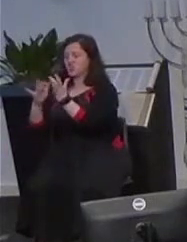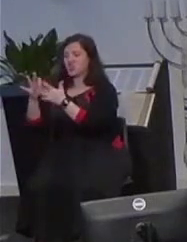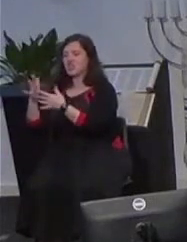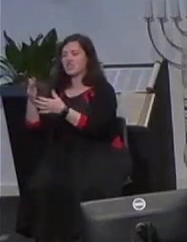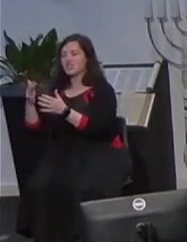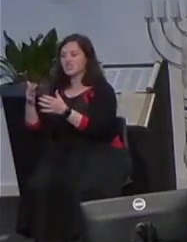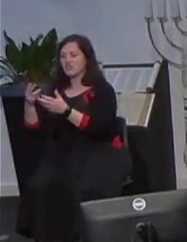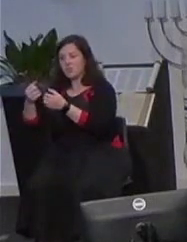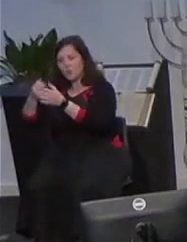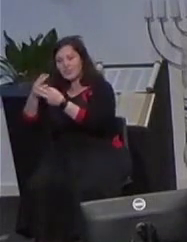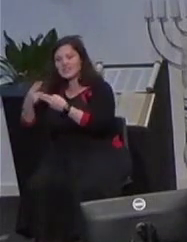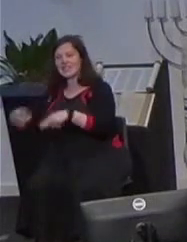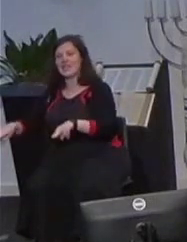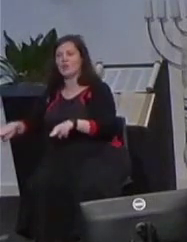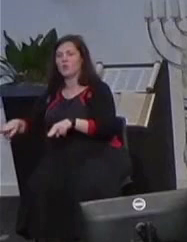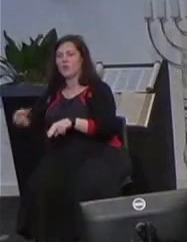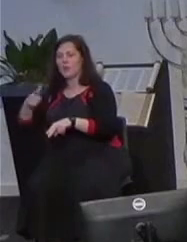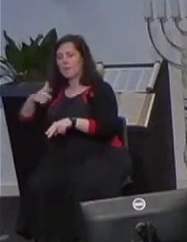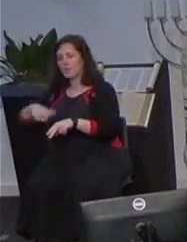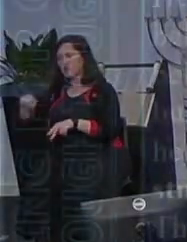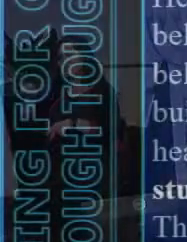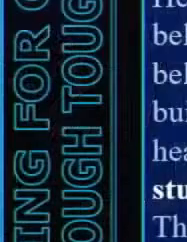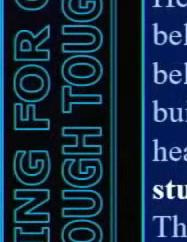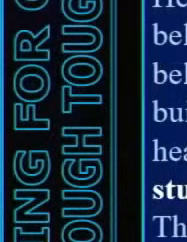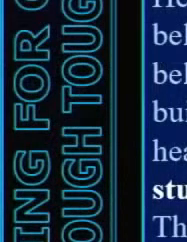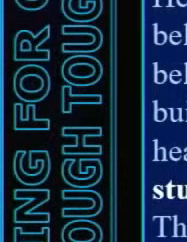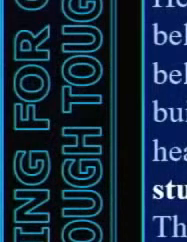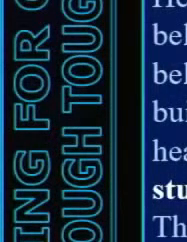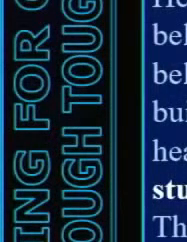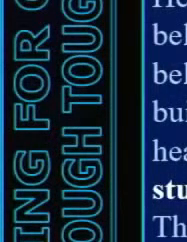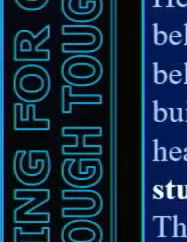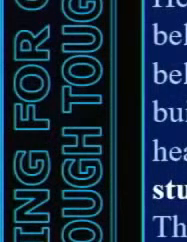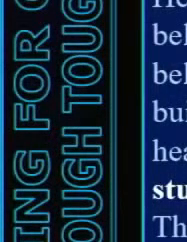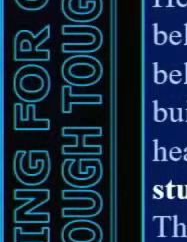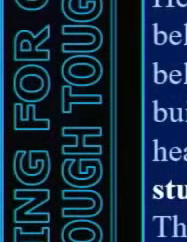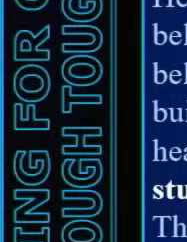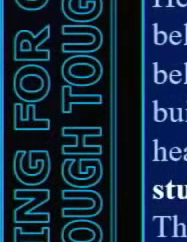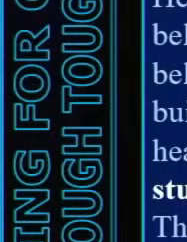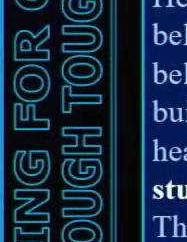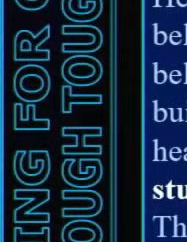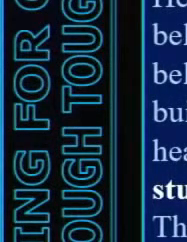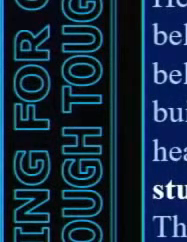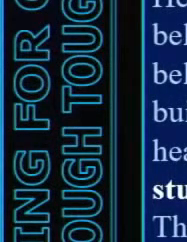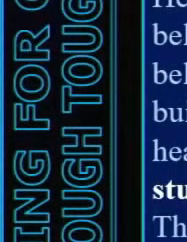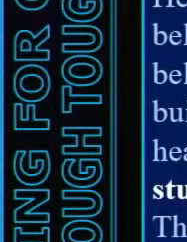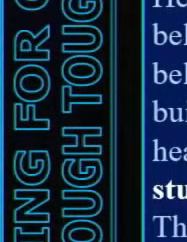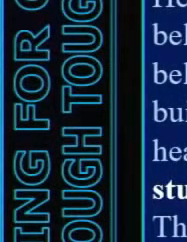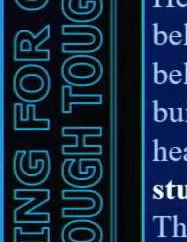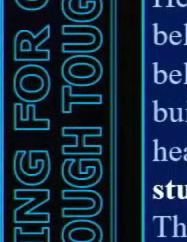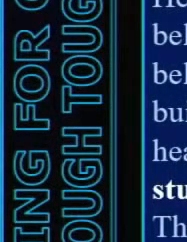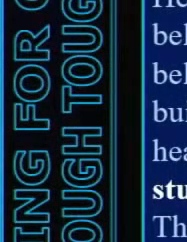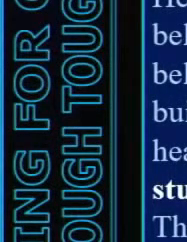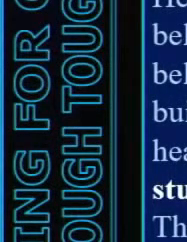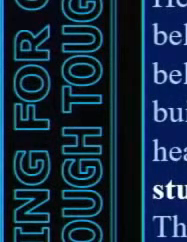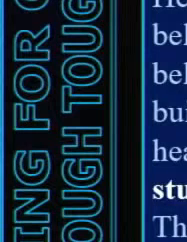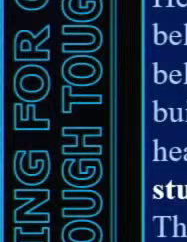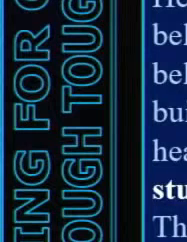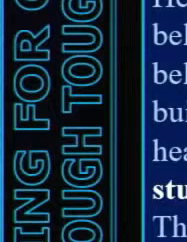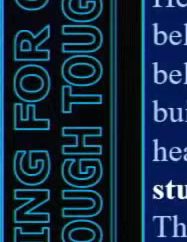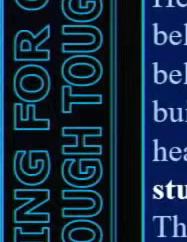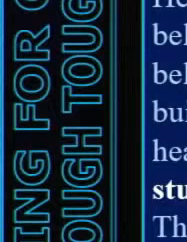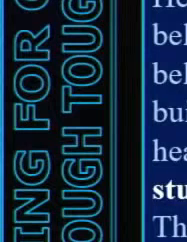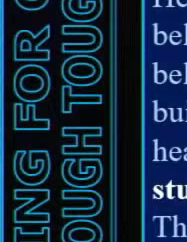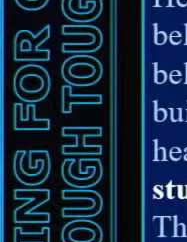who are called, it is God's power and God's wisdom. You see, we can't avoid